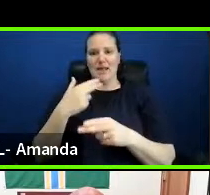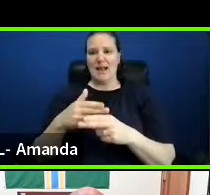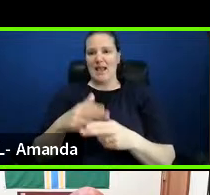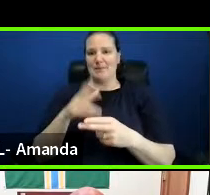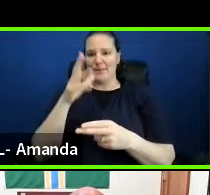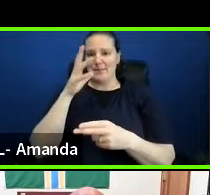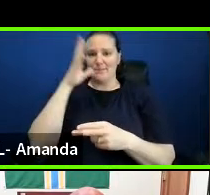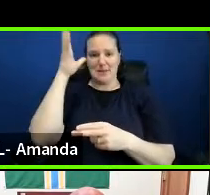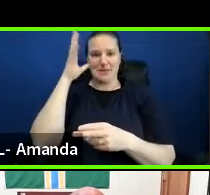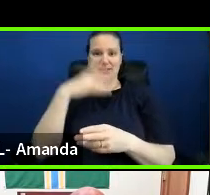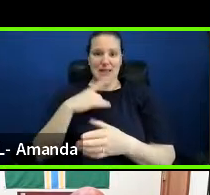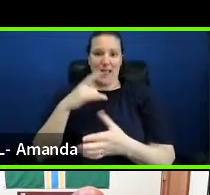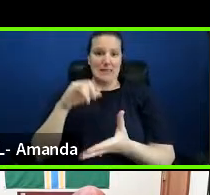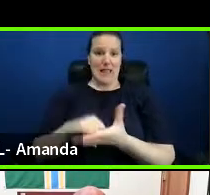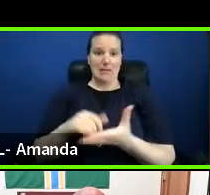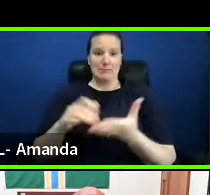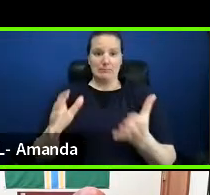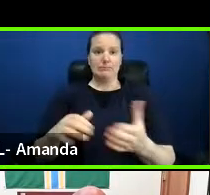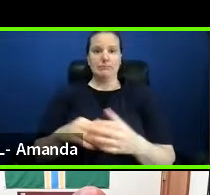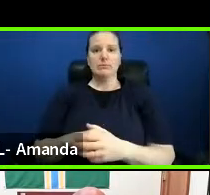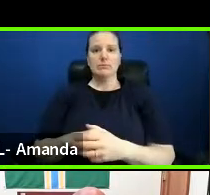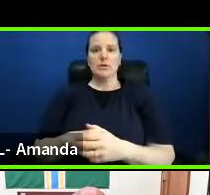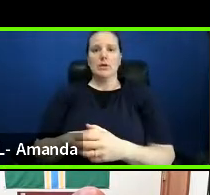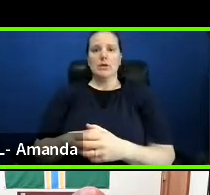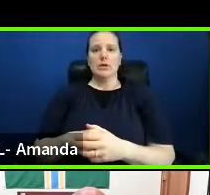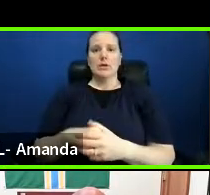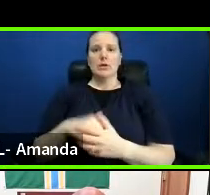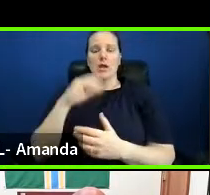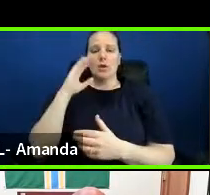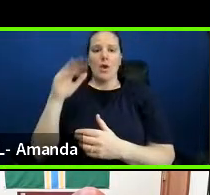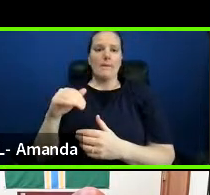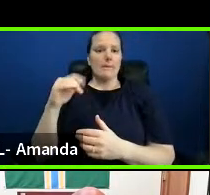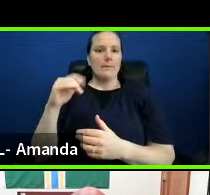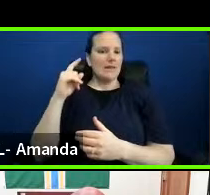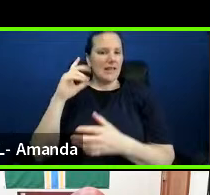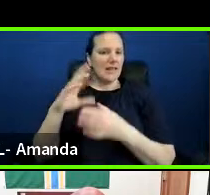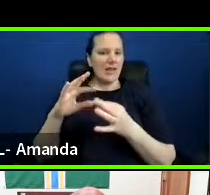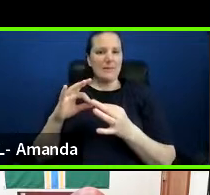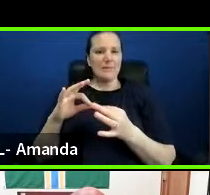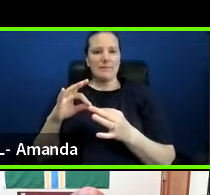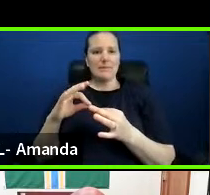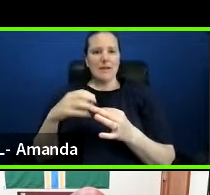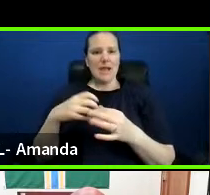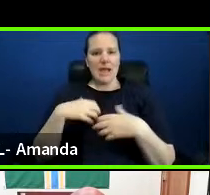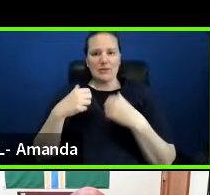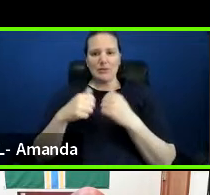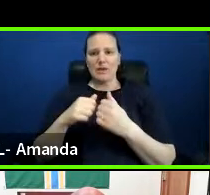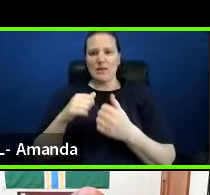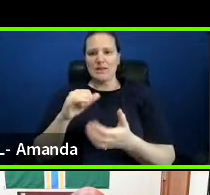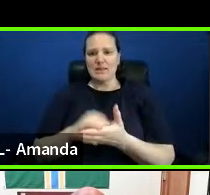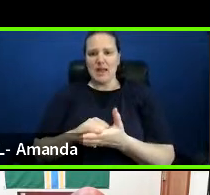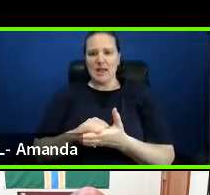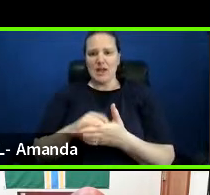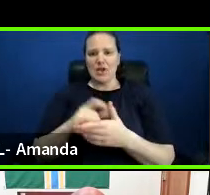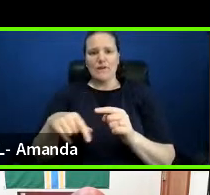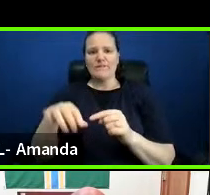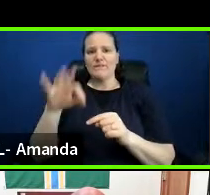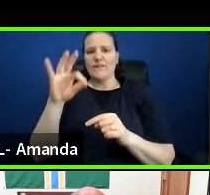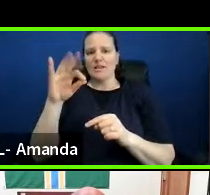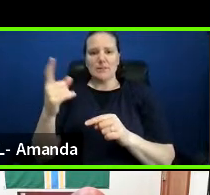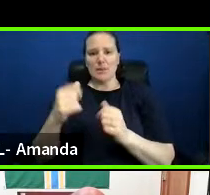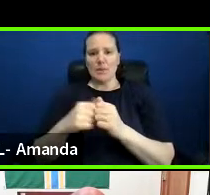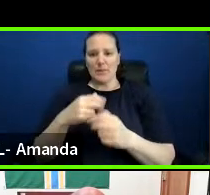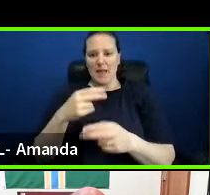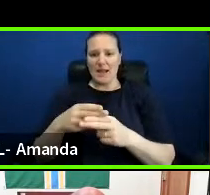just liked it. I know when I was little, I was very angry about it because when we went on vacation, I couldn't find anything like with my name on